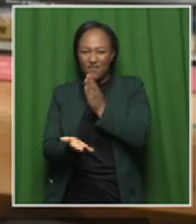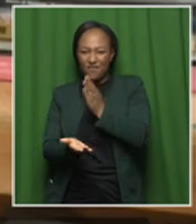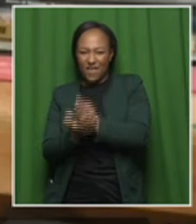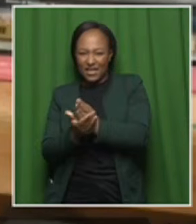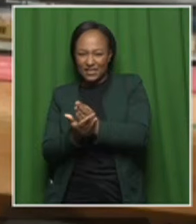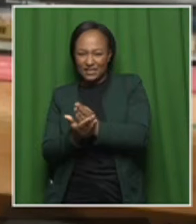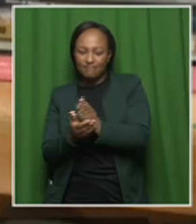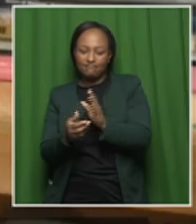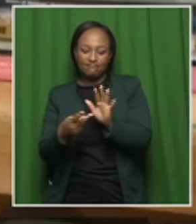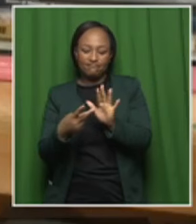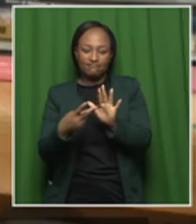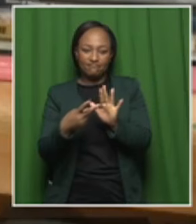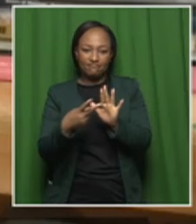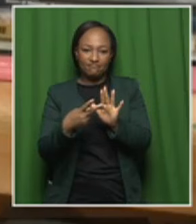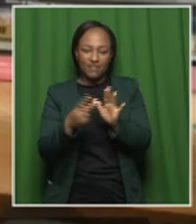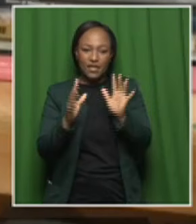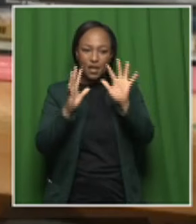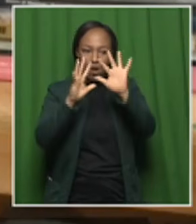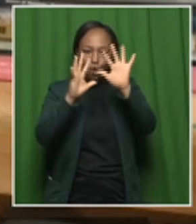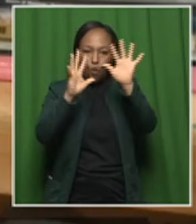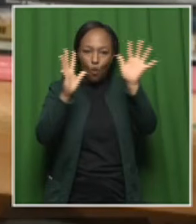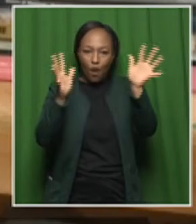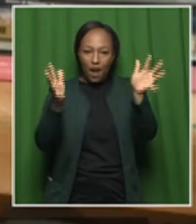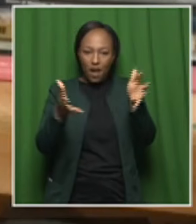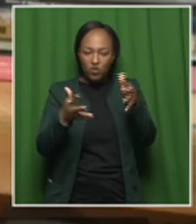of spirits.